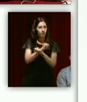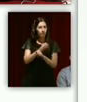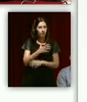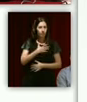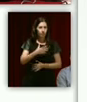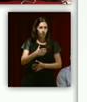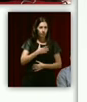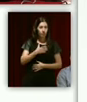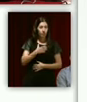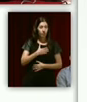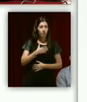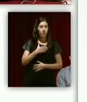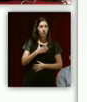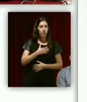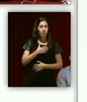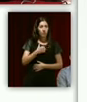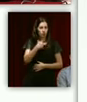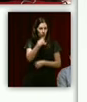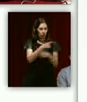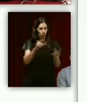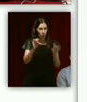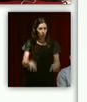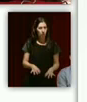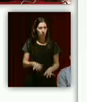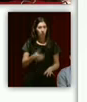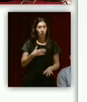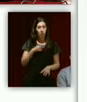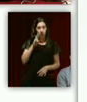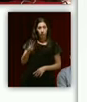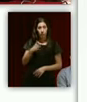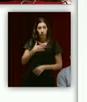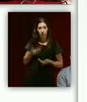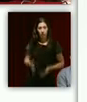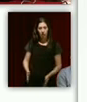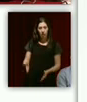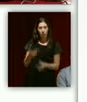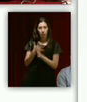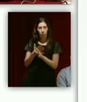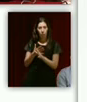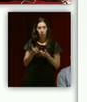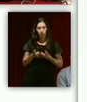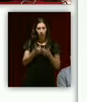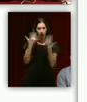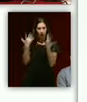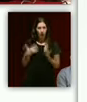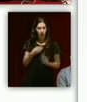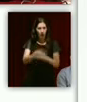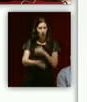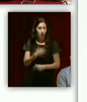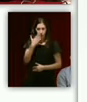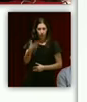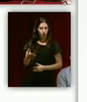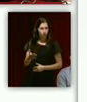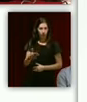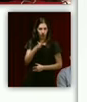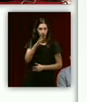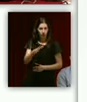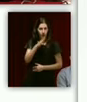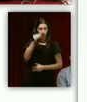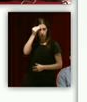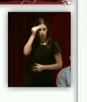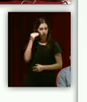It's not really user-friendly for us. David Conde mentioned it, and I could argue the same when I see my kids playing and